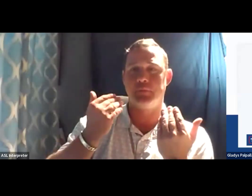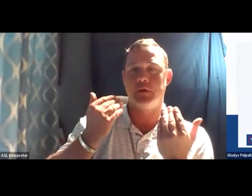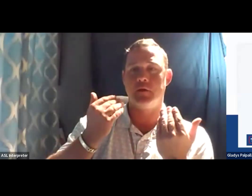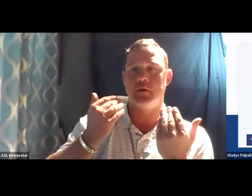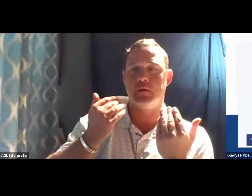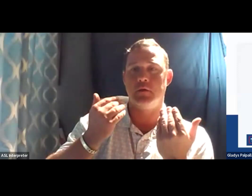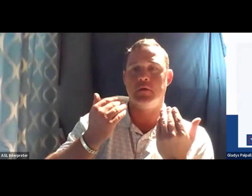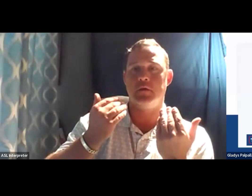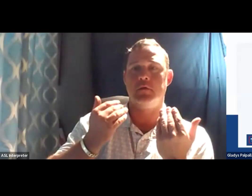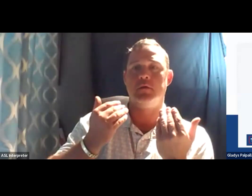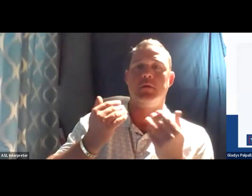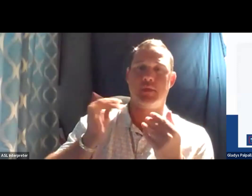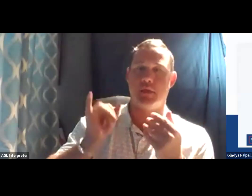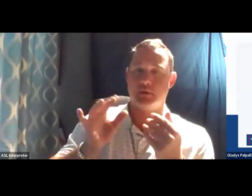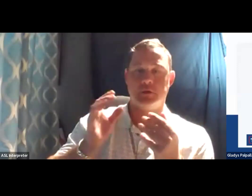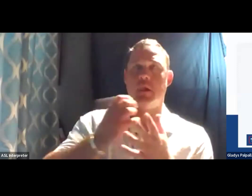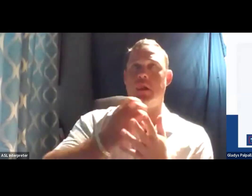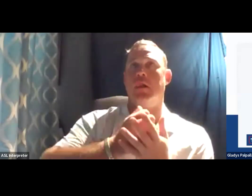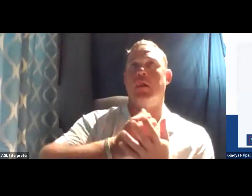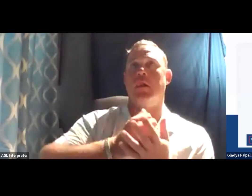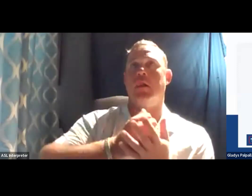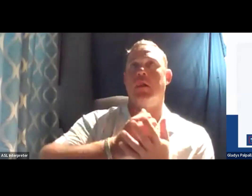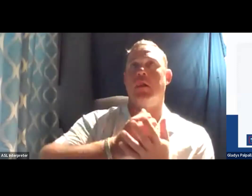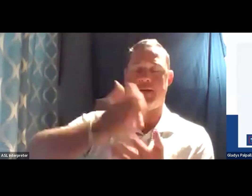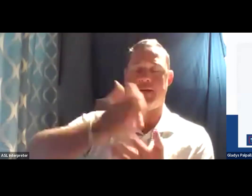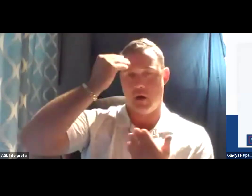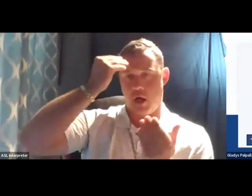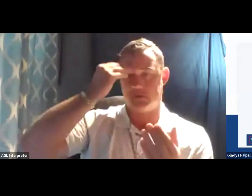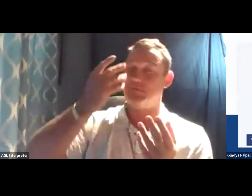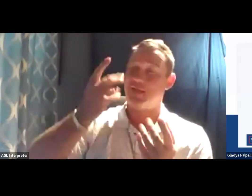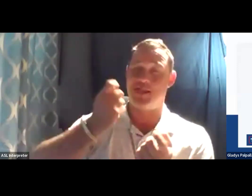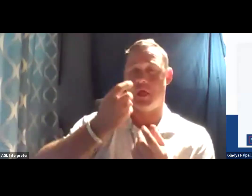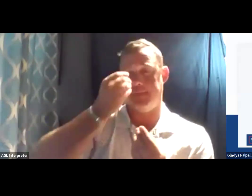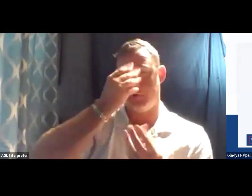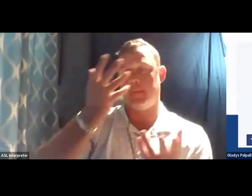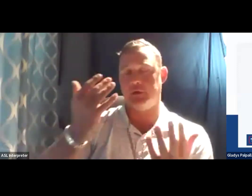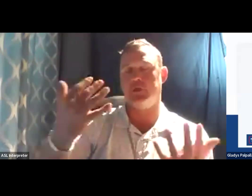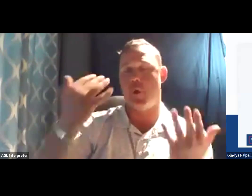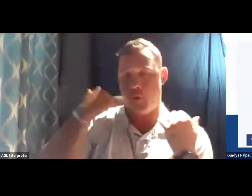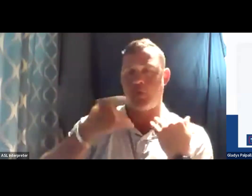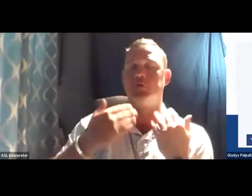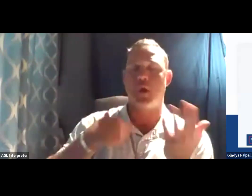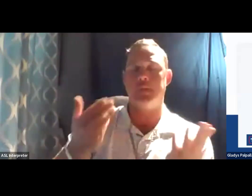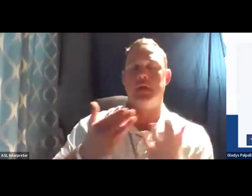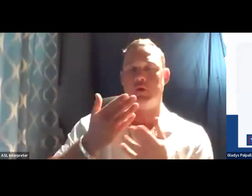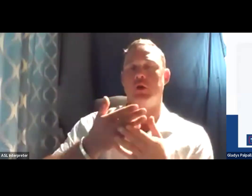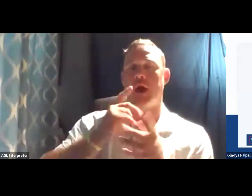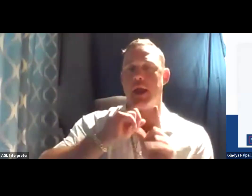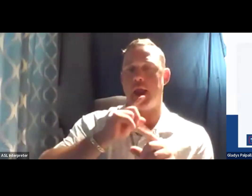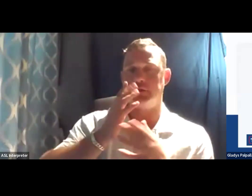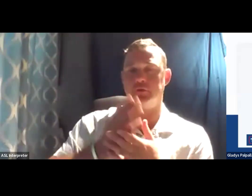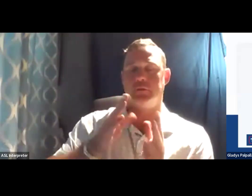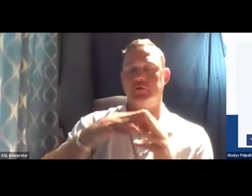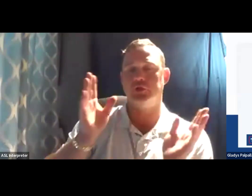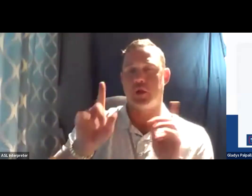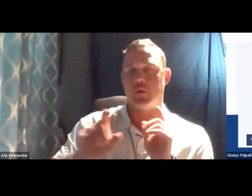That is a wealth of knowledge, also a little bit of an informational overload. So that's what I'm here for, is to answer some of those general questions that I